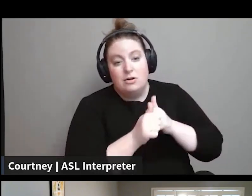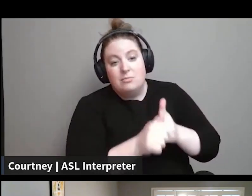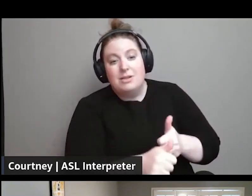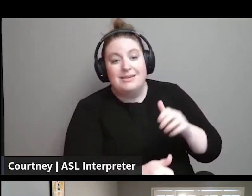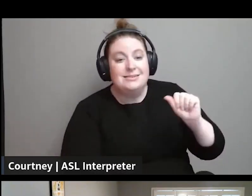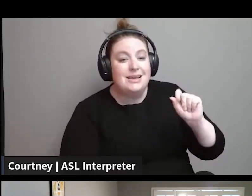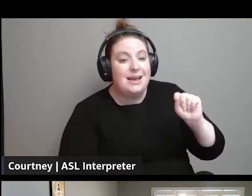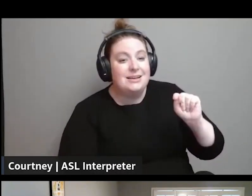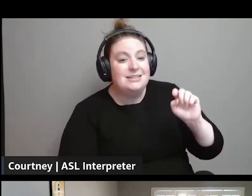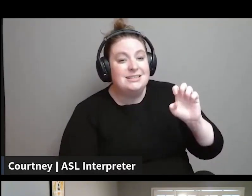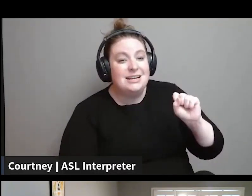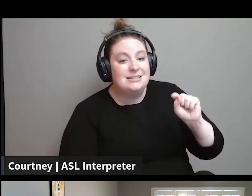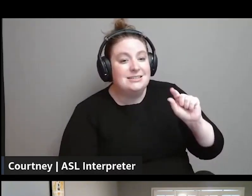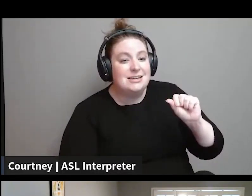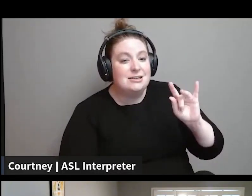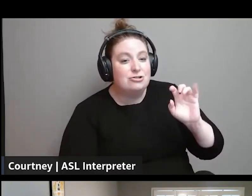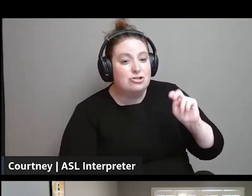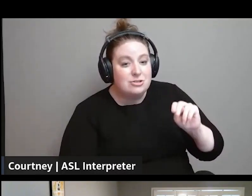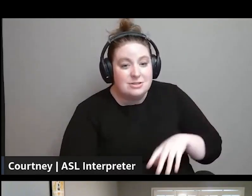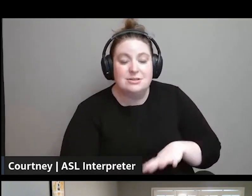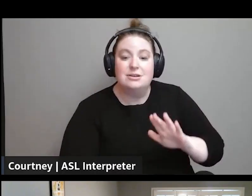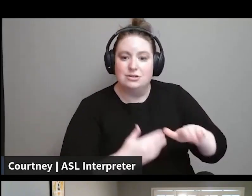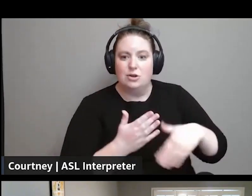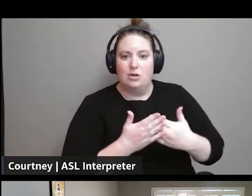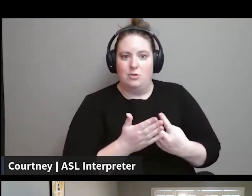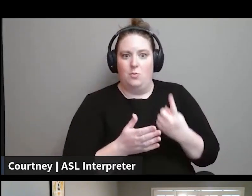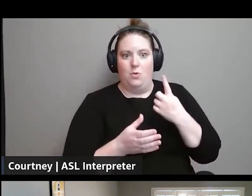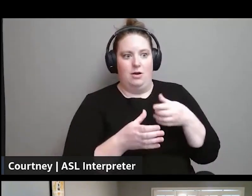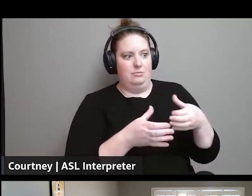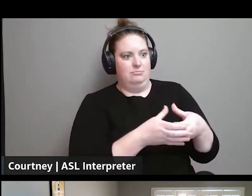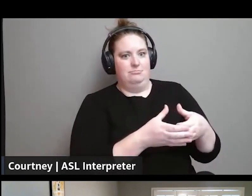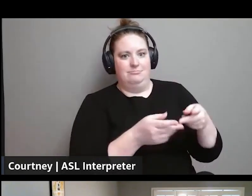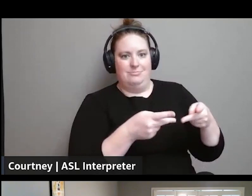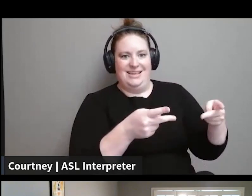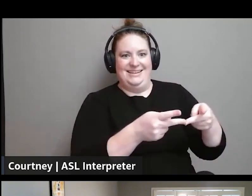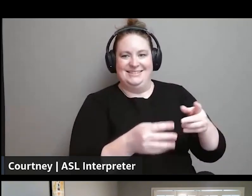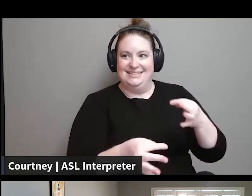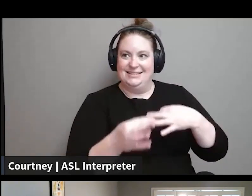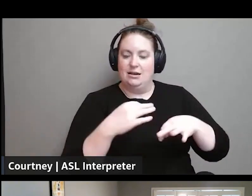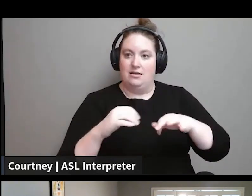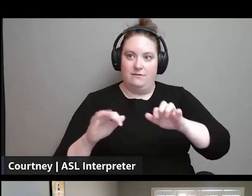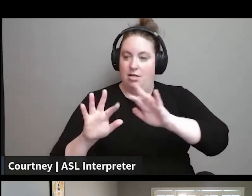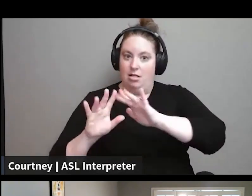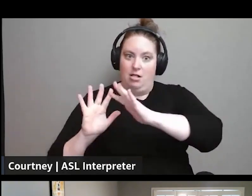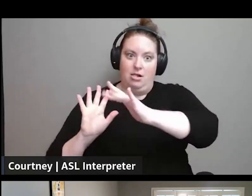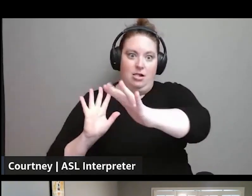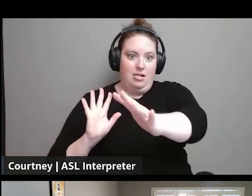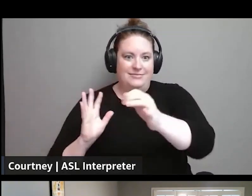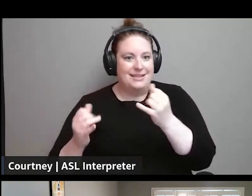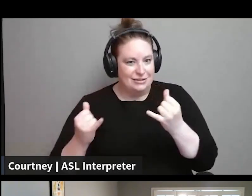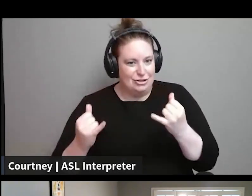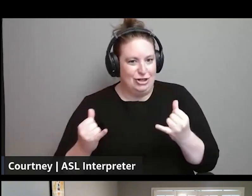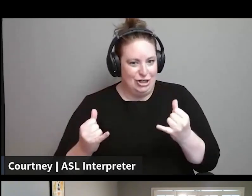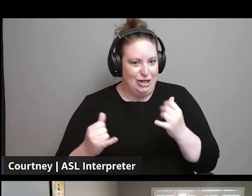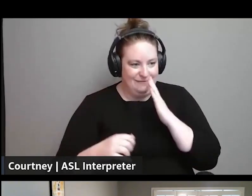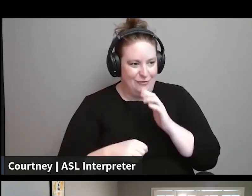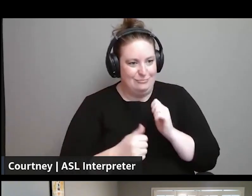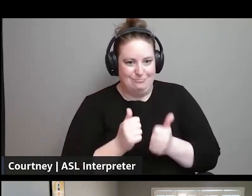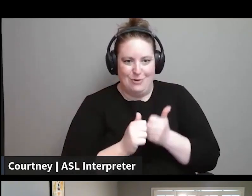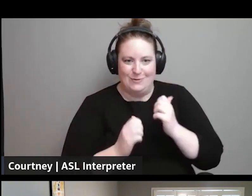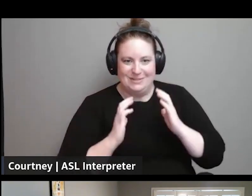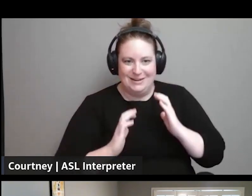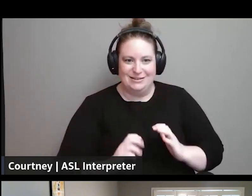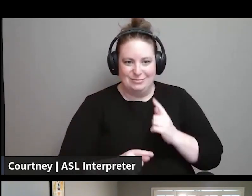everything else, it's kind of in one singular place rather than all over the place, which is kind Yes. of the current state of affairs for most customers,